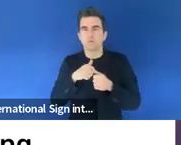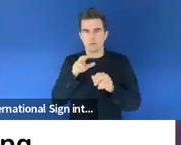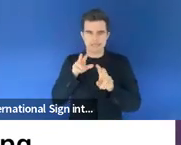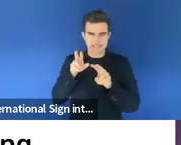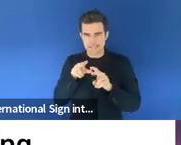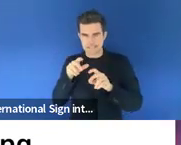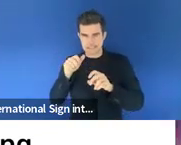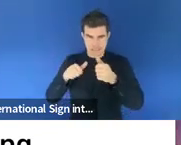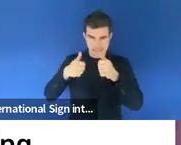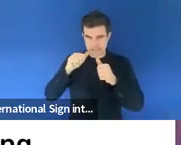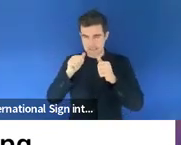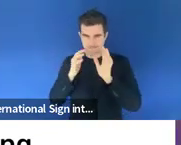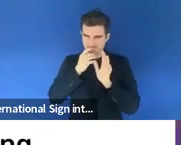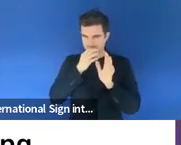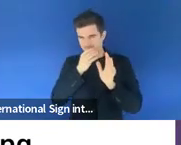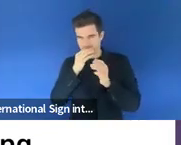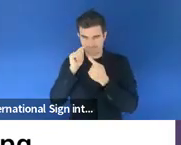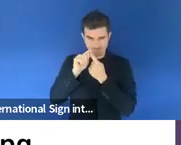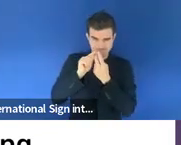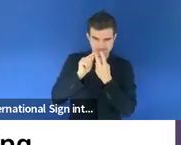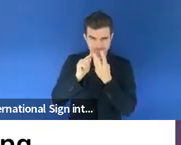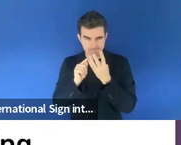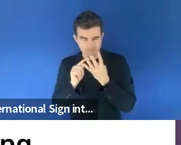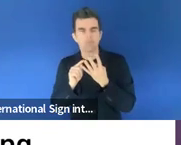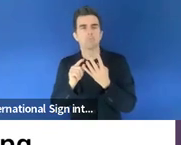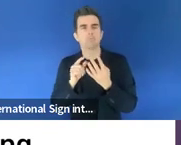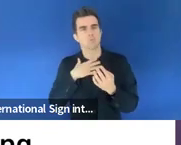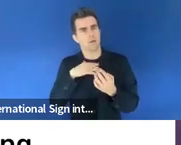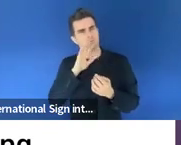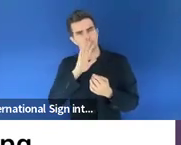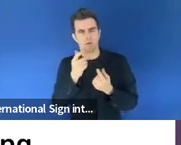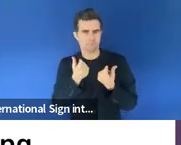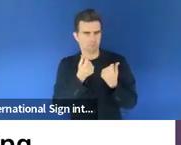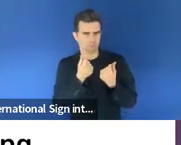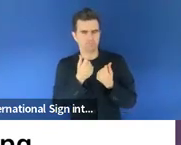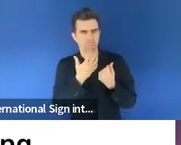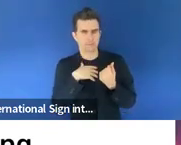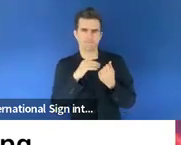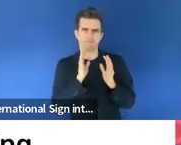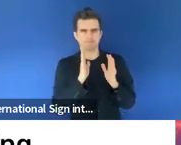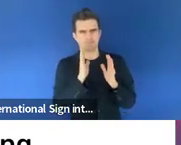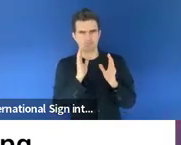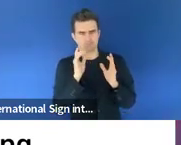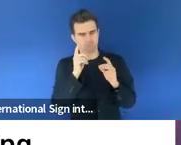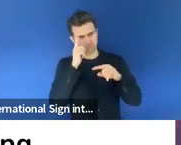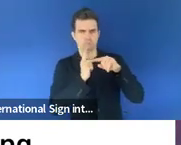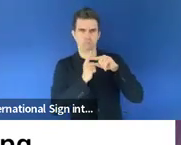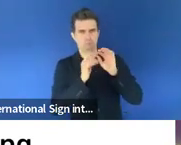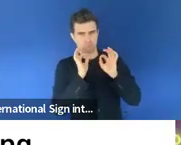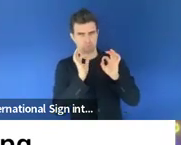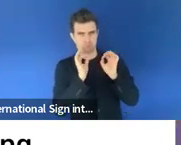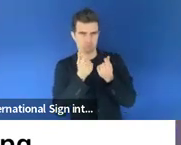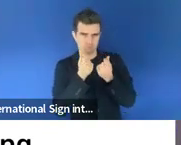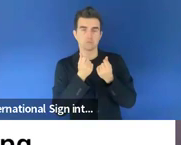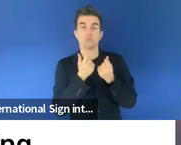primary beneficiaries, but the secondary, the tertiary, and on. Make sure that you're really thinking about who is